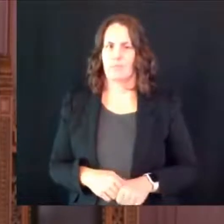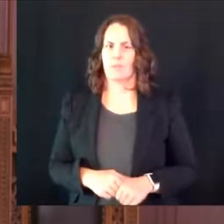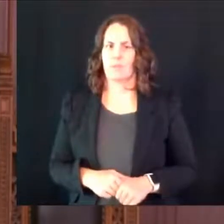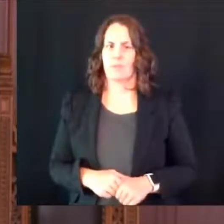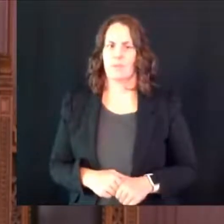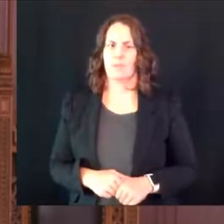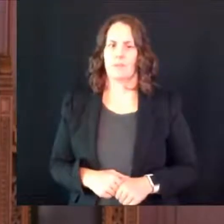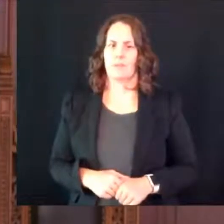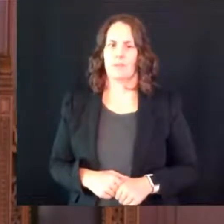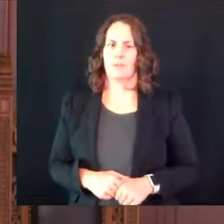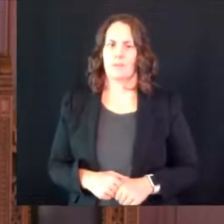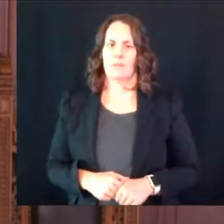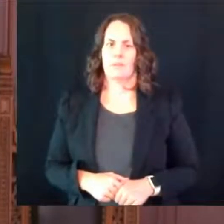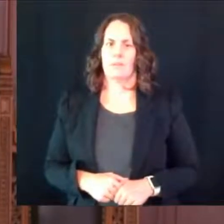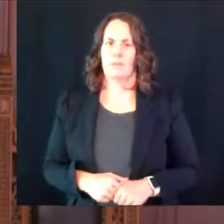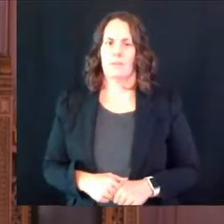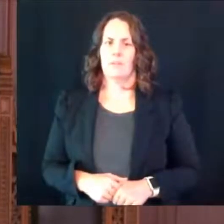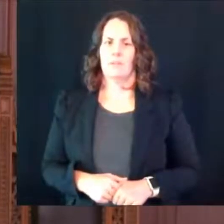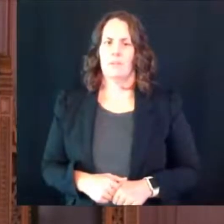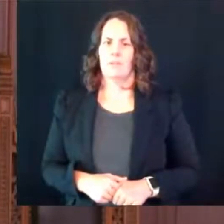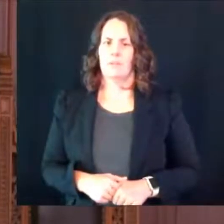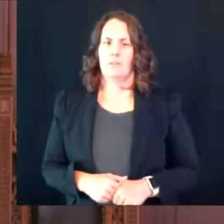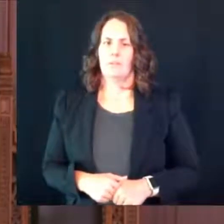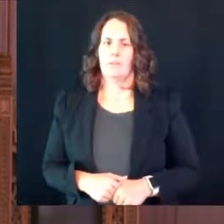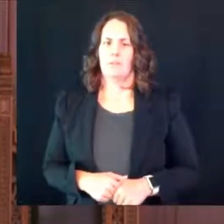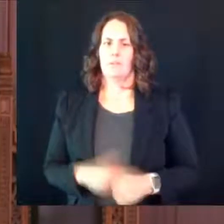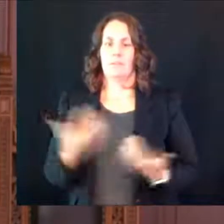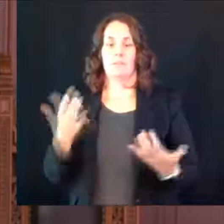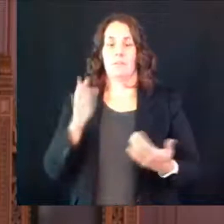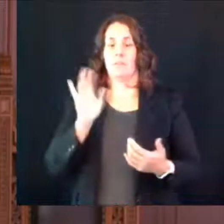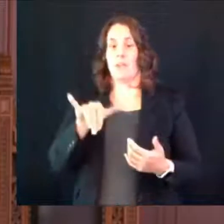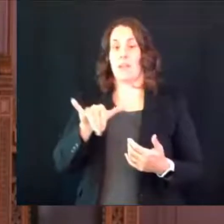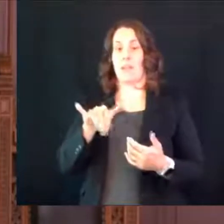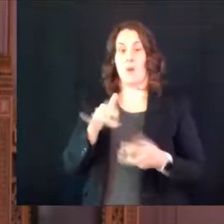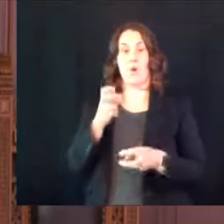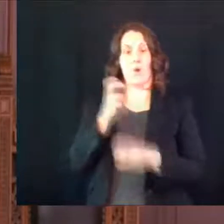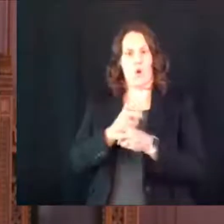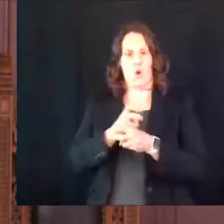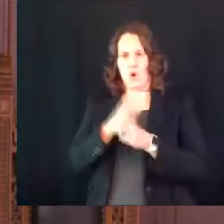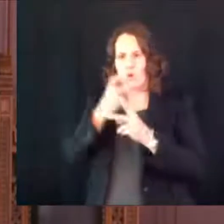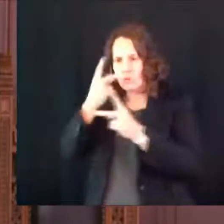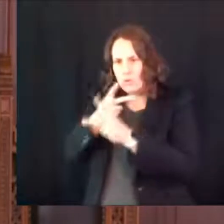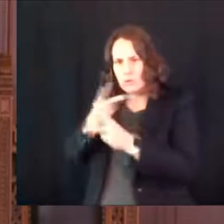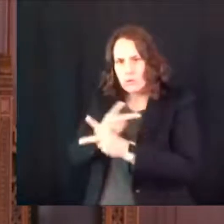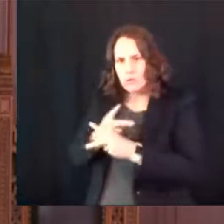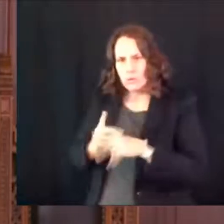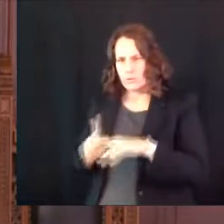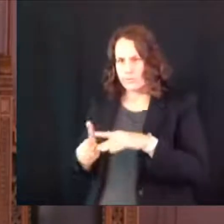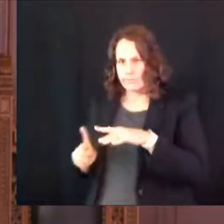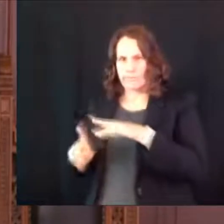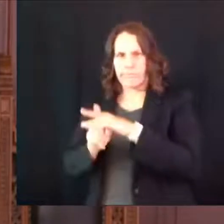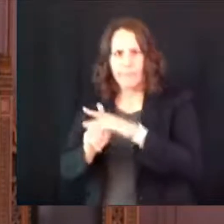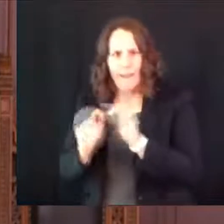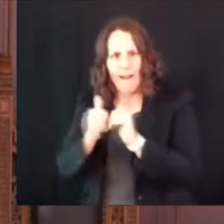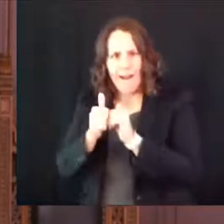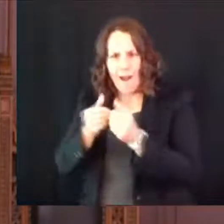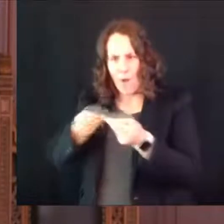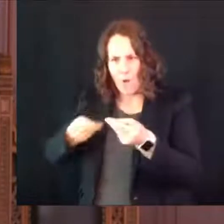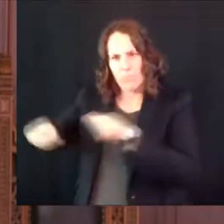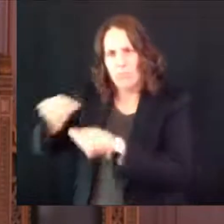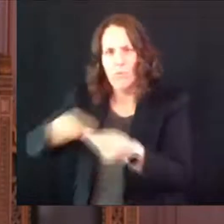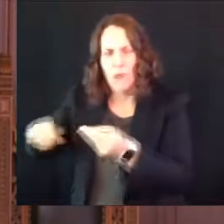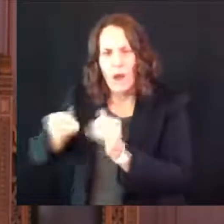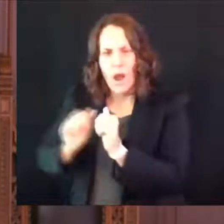But we isolate quickly and get the 14 days in isolation done,